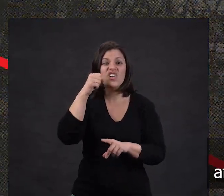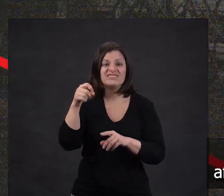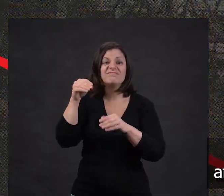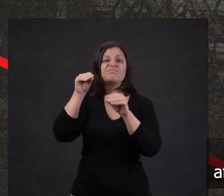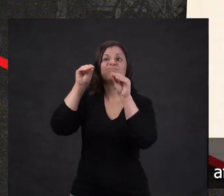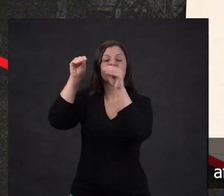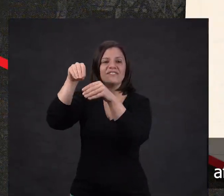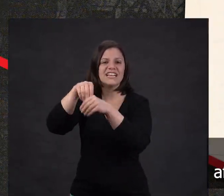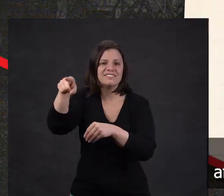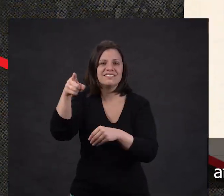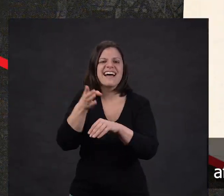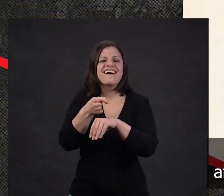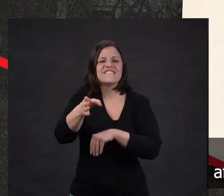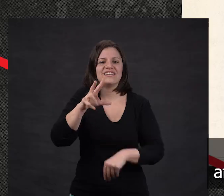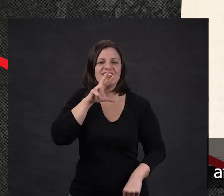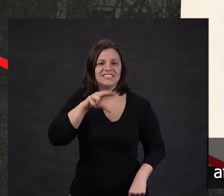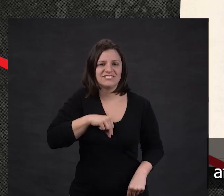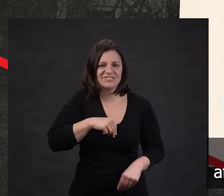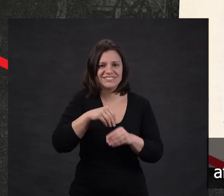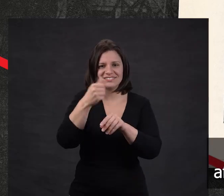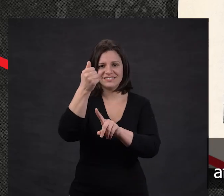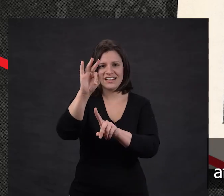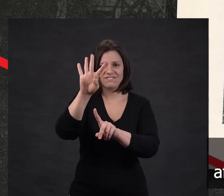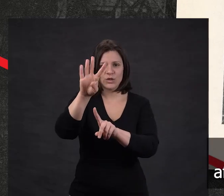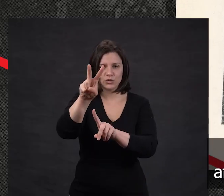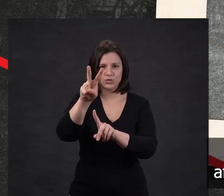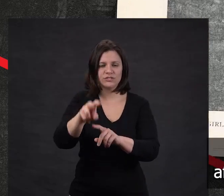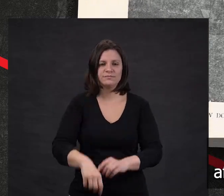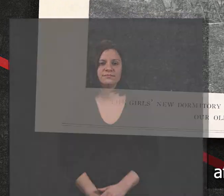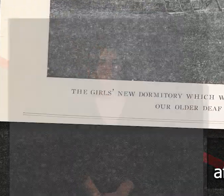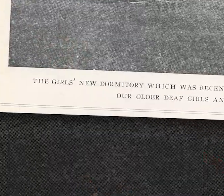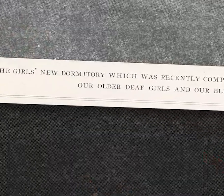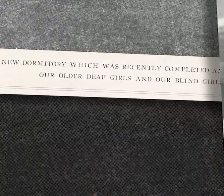The girls moved in after Thanksgiving in 1942.